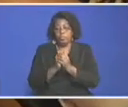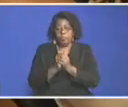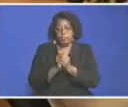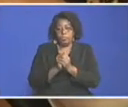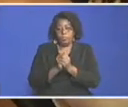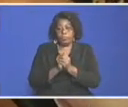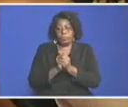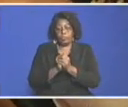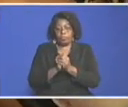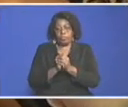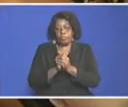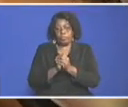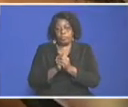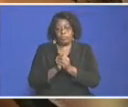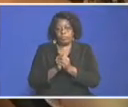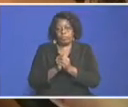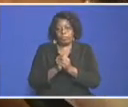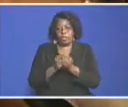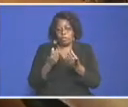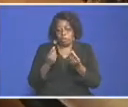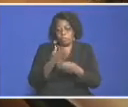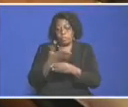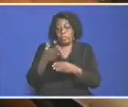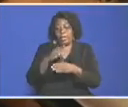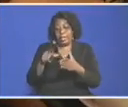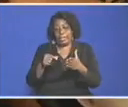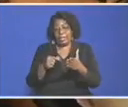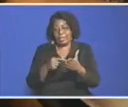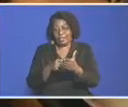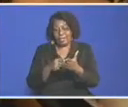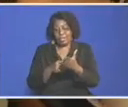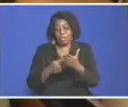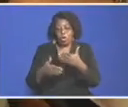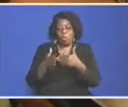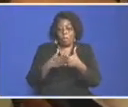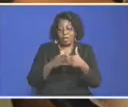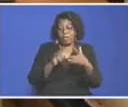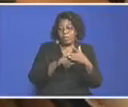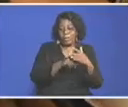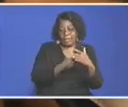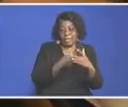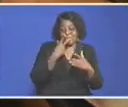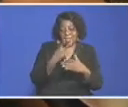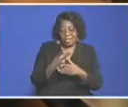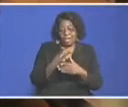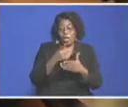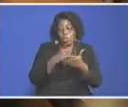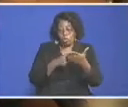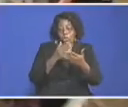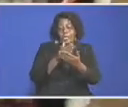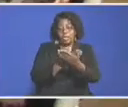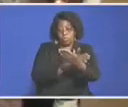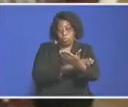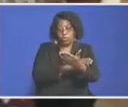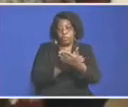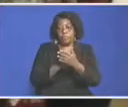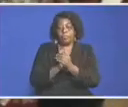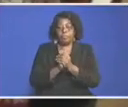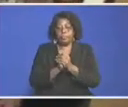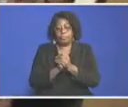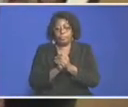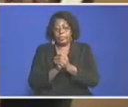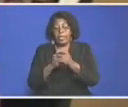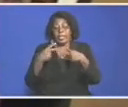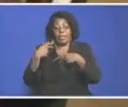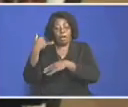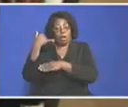operations of this magnitude and nature, you always go back to the drawing board to see what you can improve on. A call center